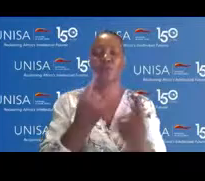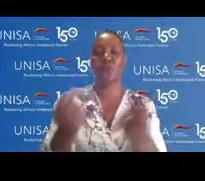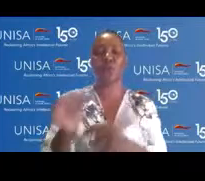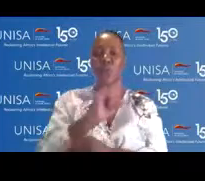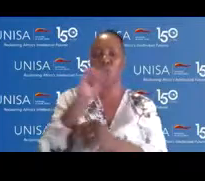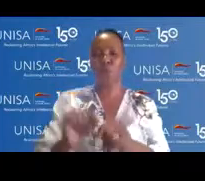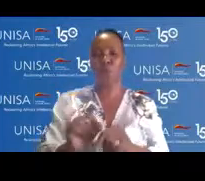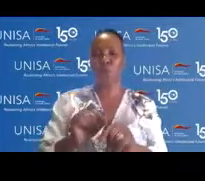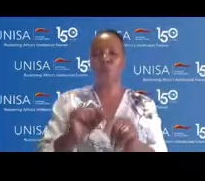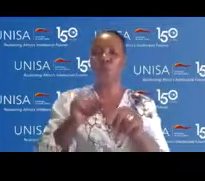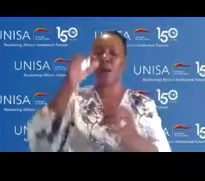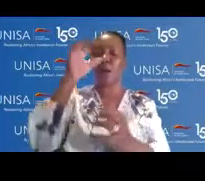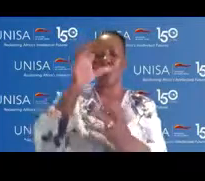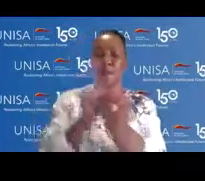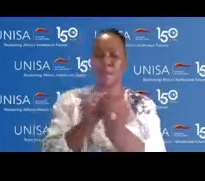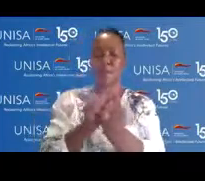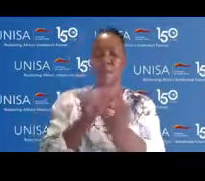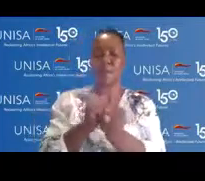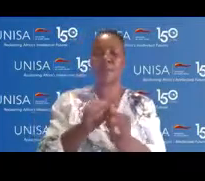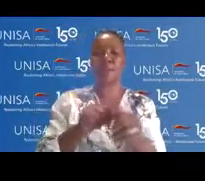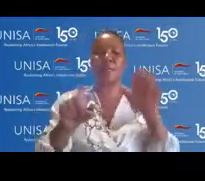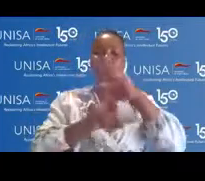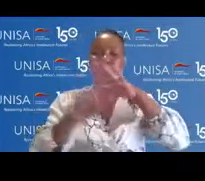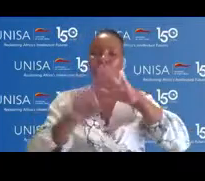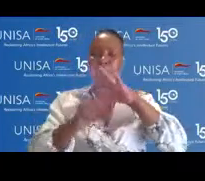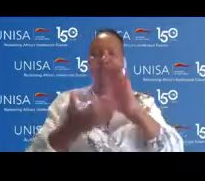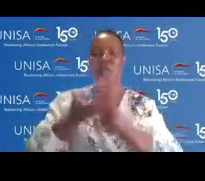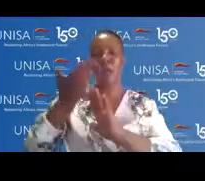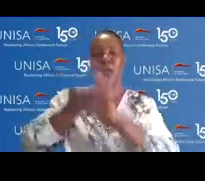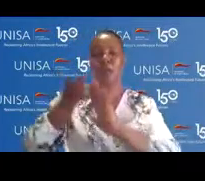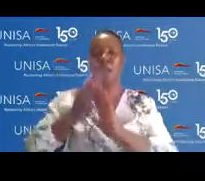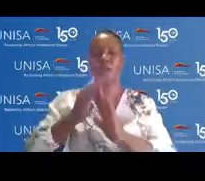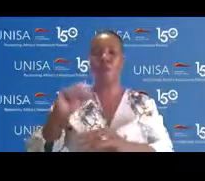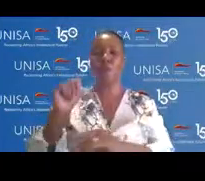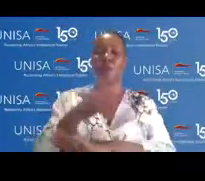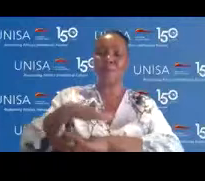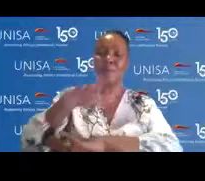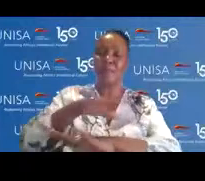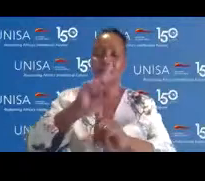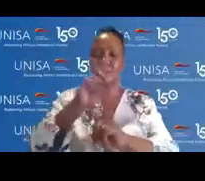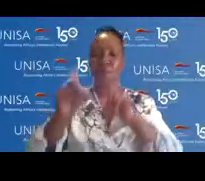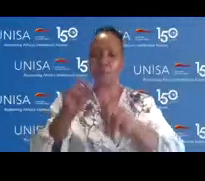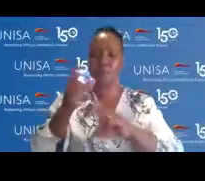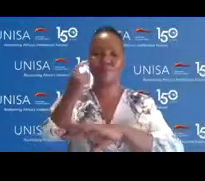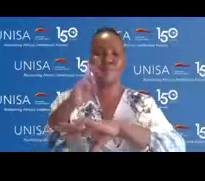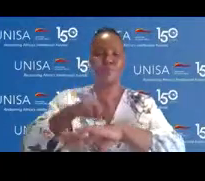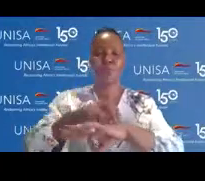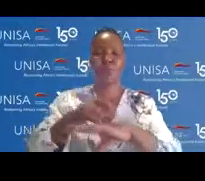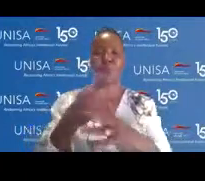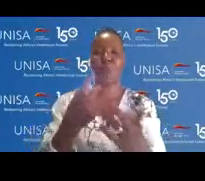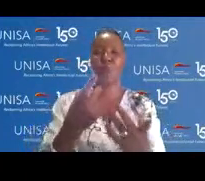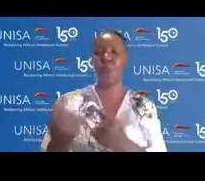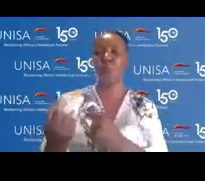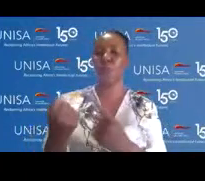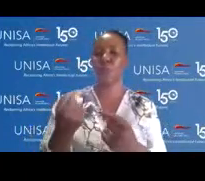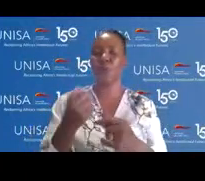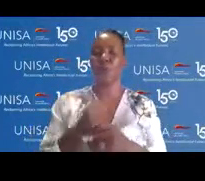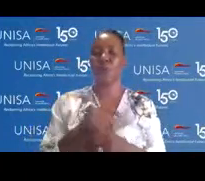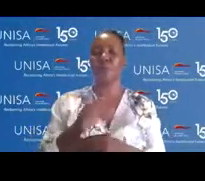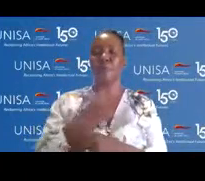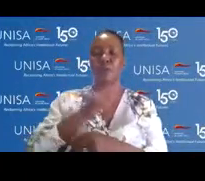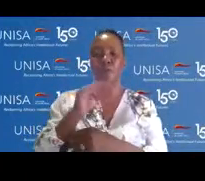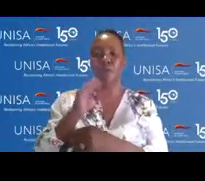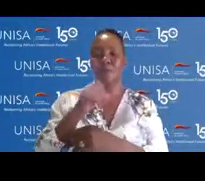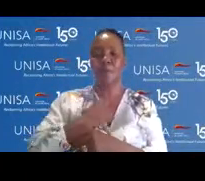in, uploading, all the basic questions that you need to function with my UNISA, my modules.